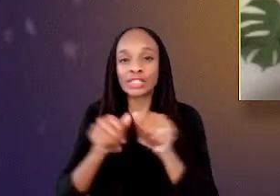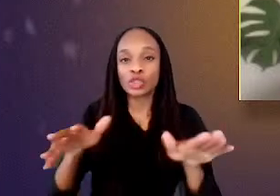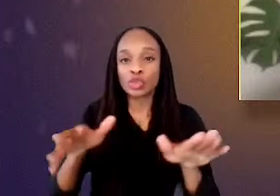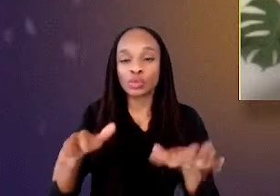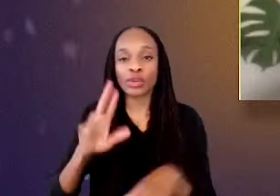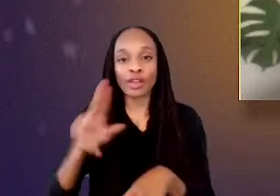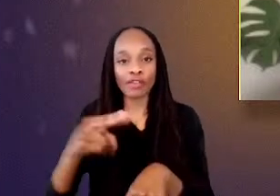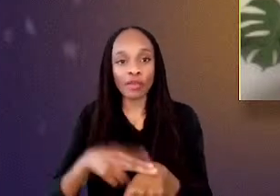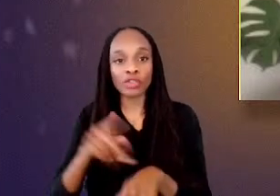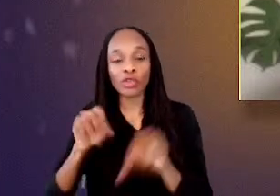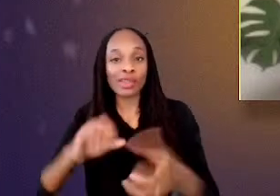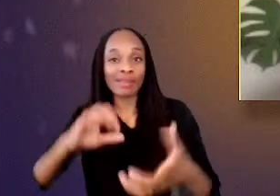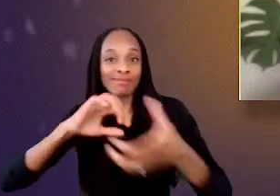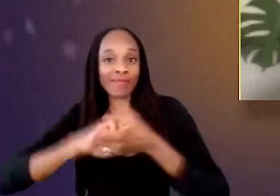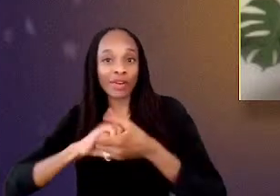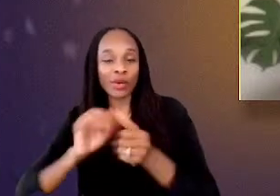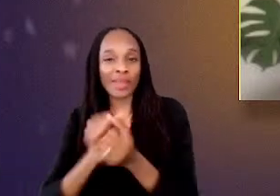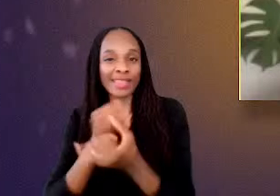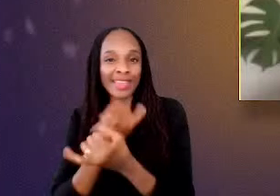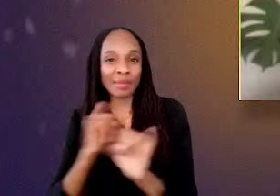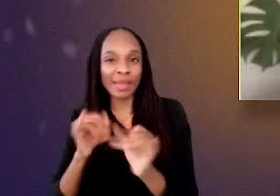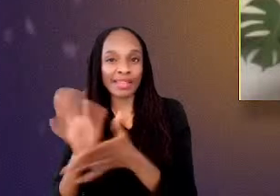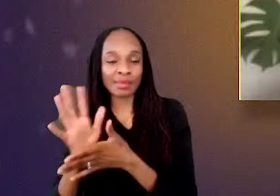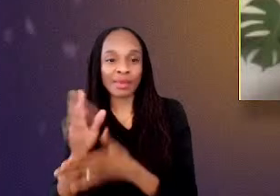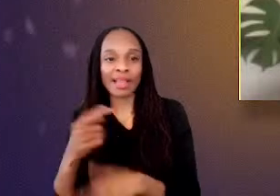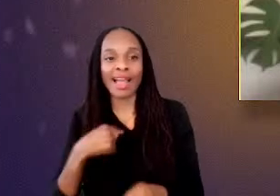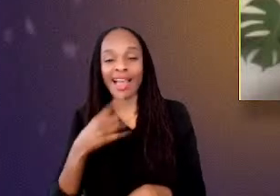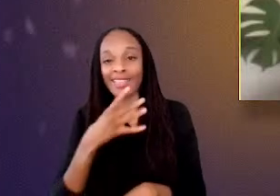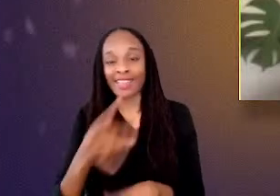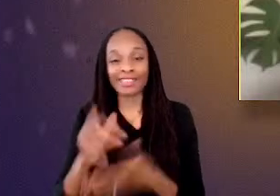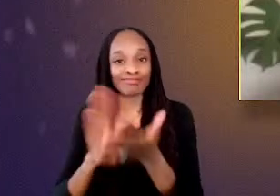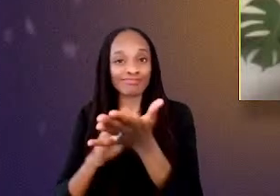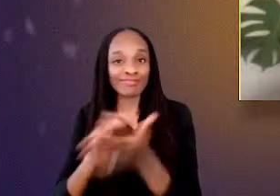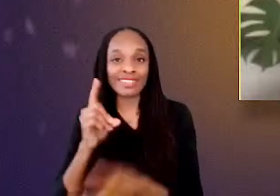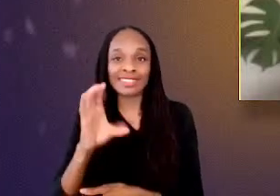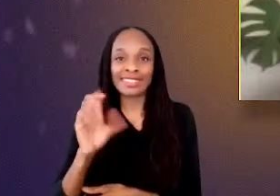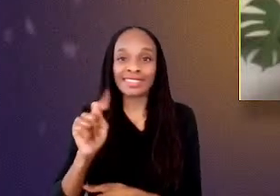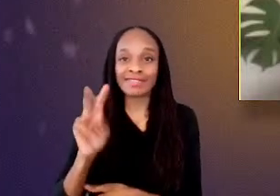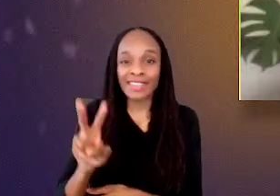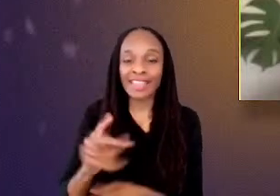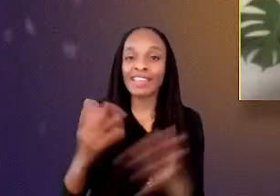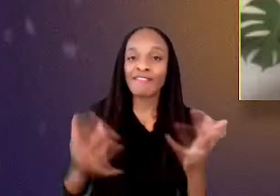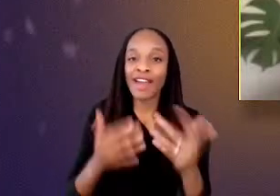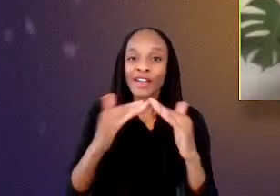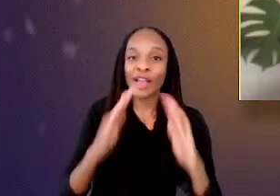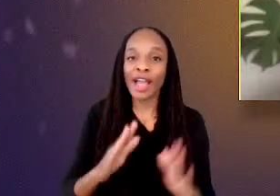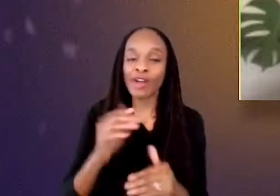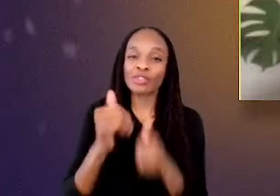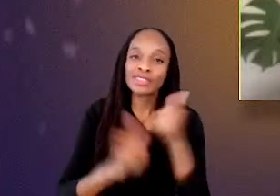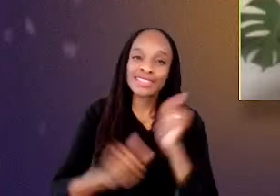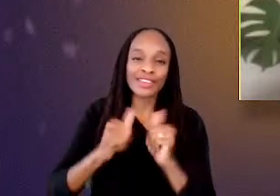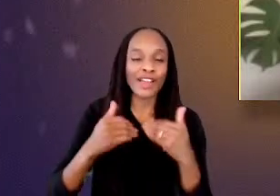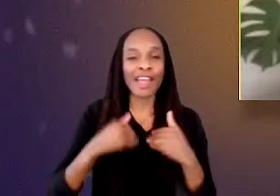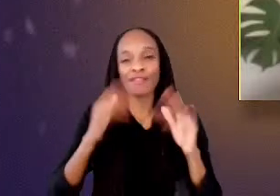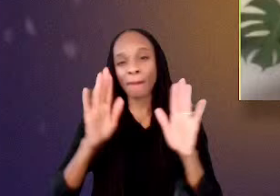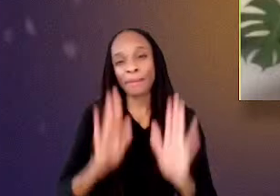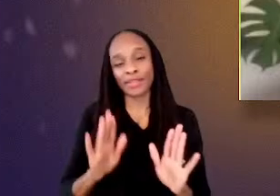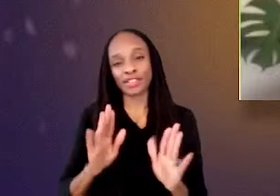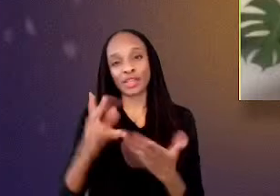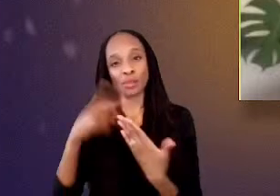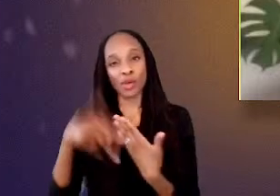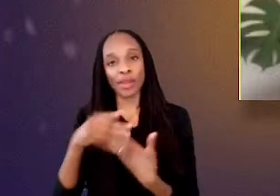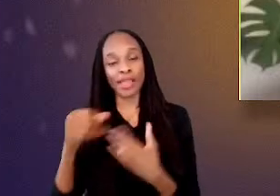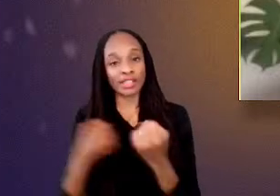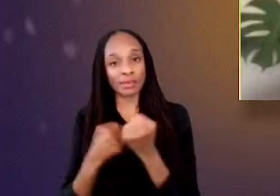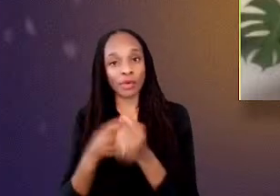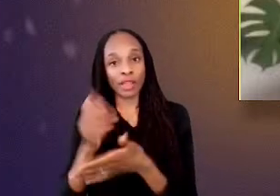partnering with independent cinemas. I really like to shout out DCTV's Firehouse Theater, which has been doing some amazing programming and supporting